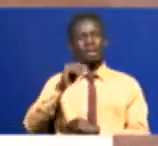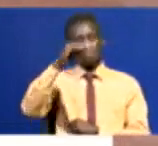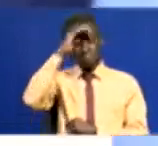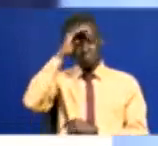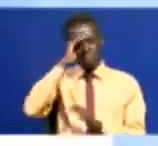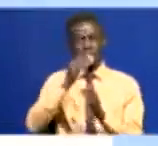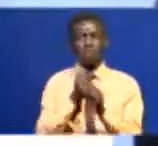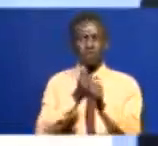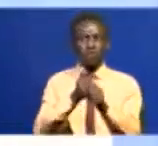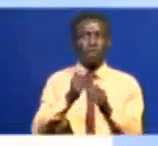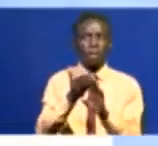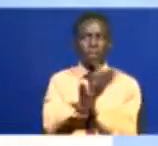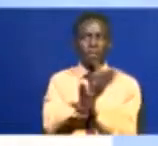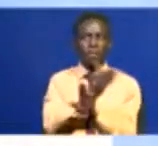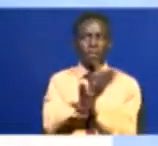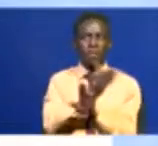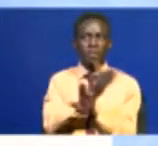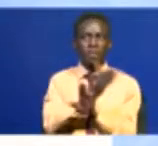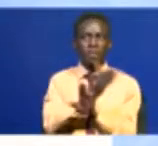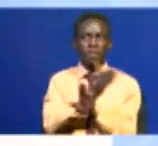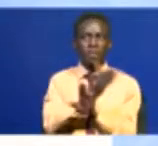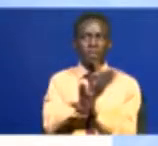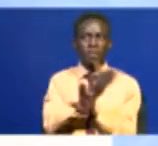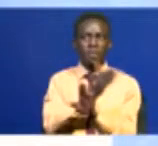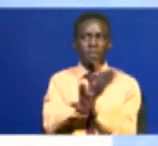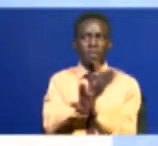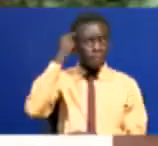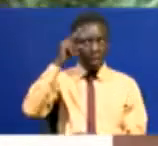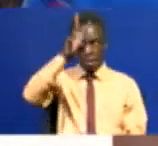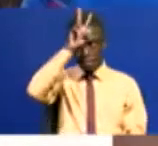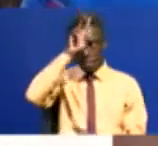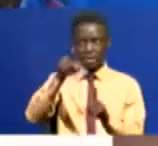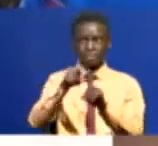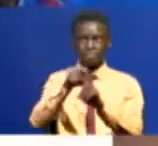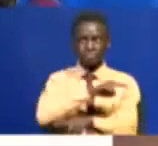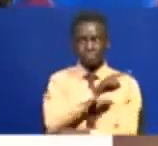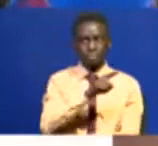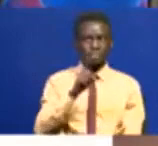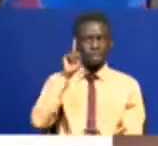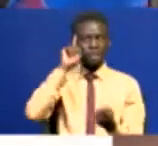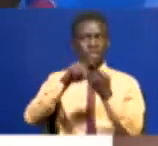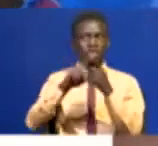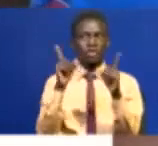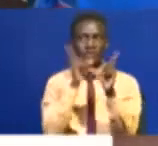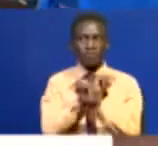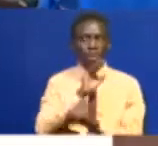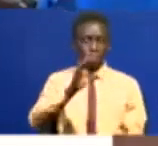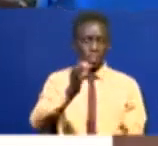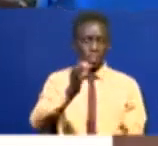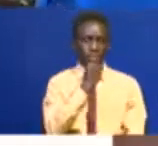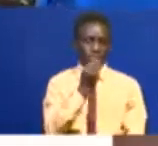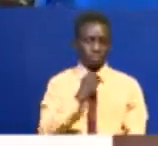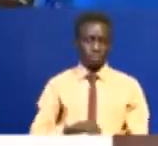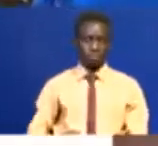before two chickens and a black goat are slaughtered to conclude their feeding.